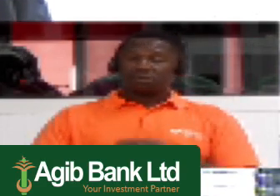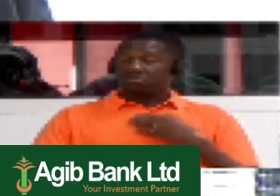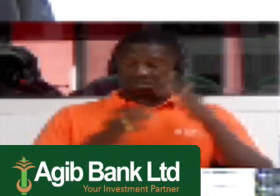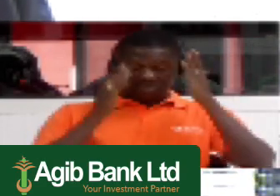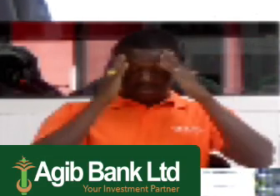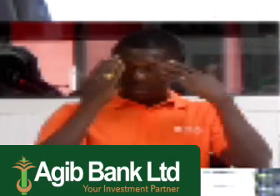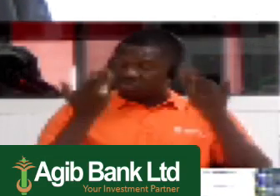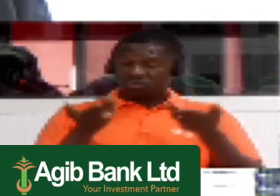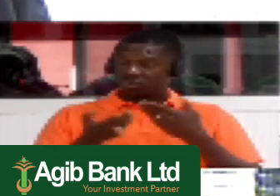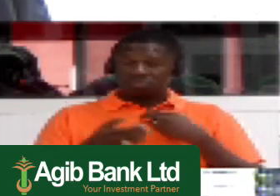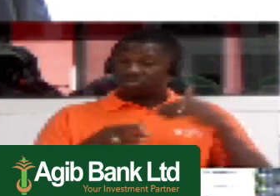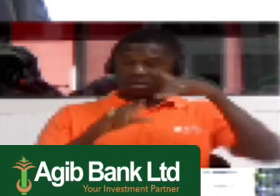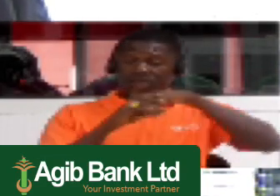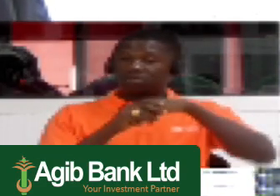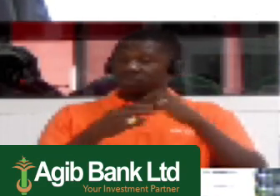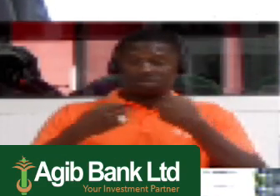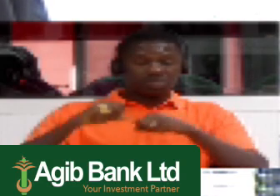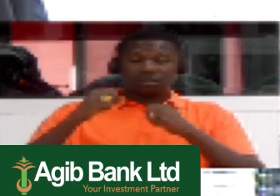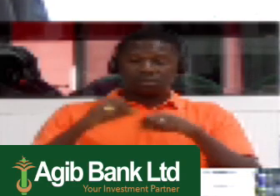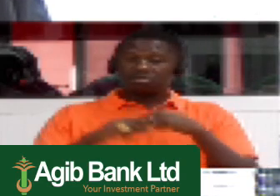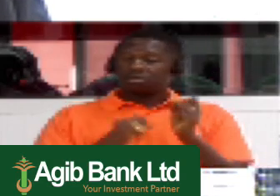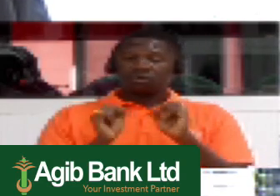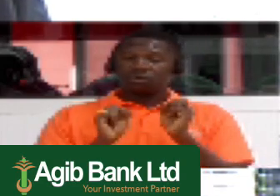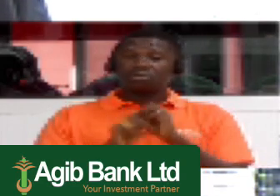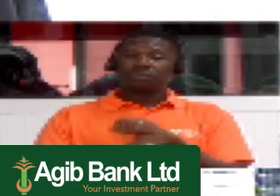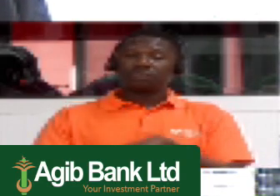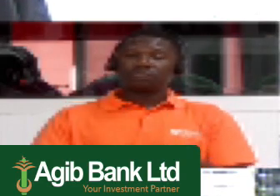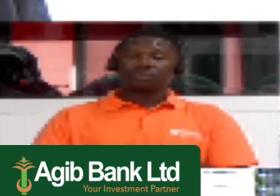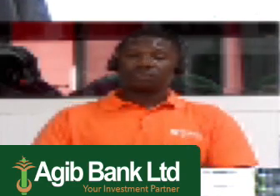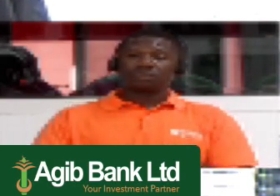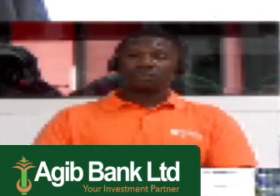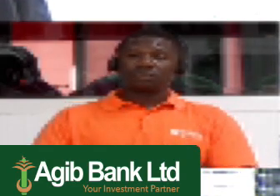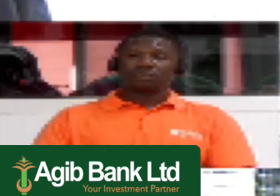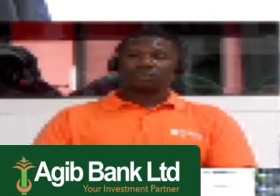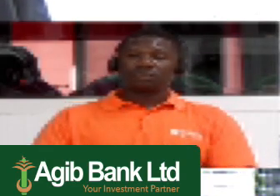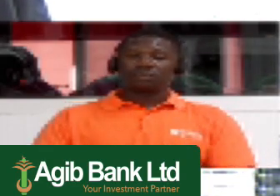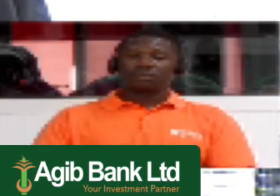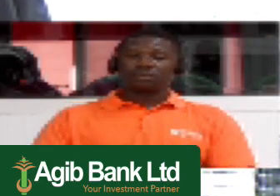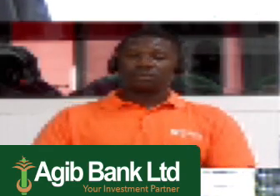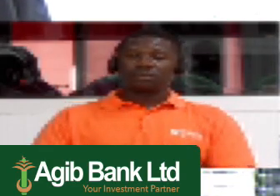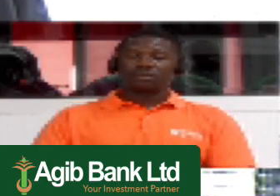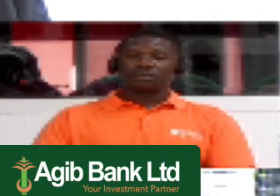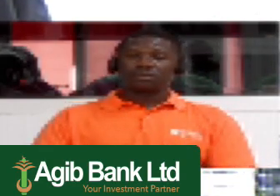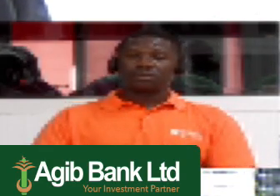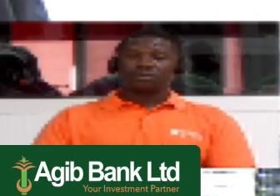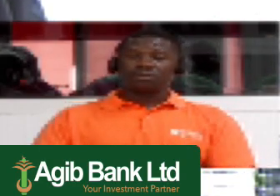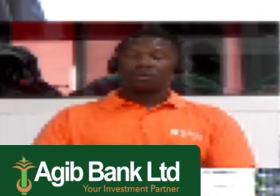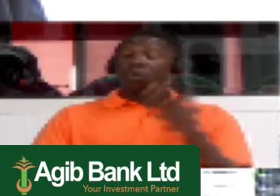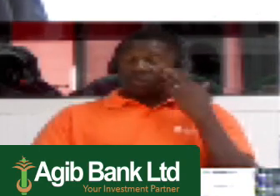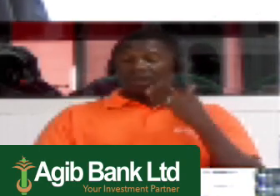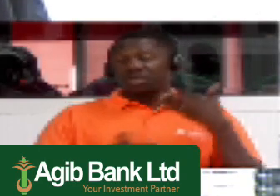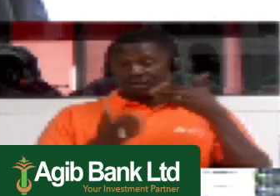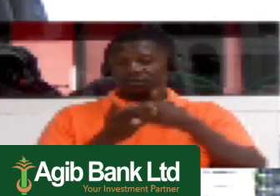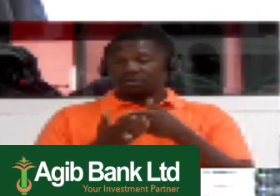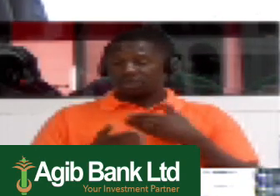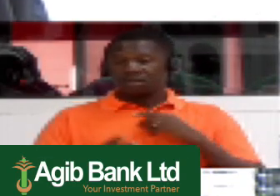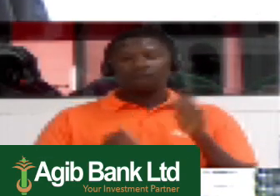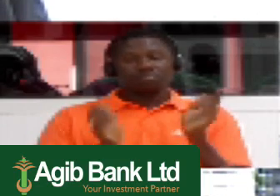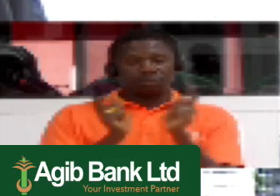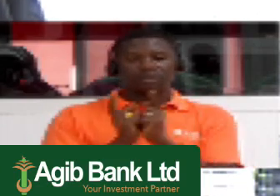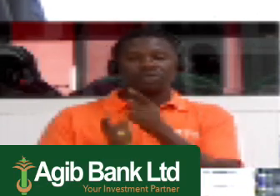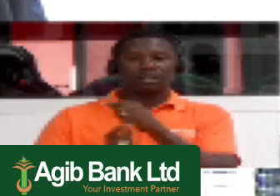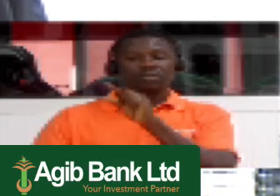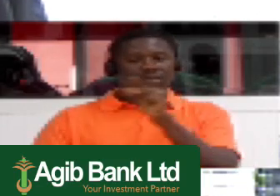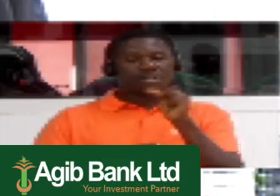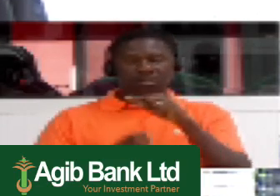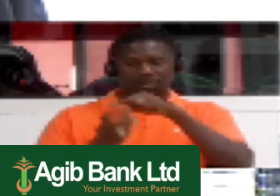I did not know about it. I did not also participate in that course. But when I came in, I found